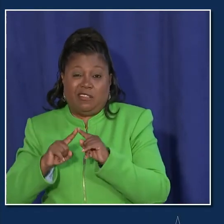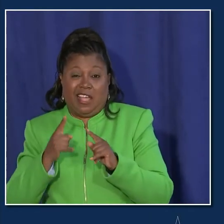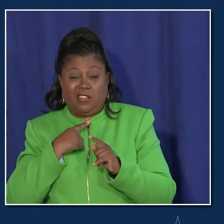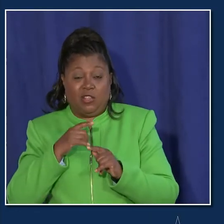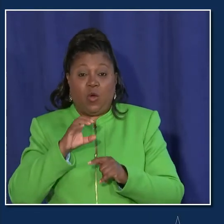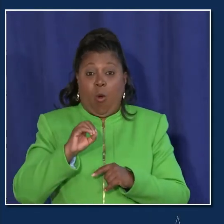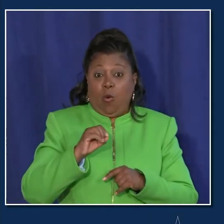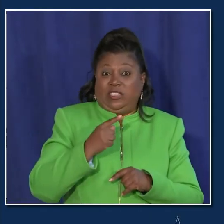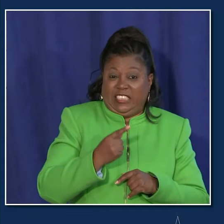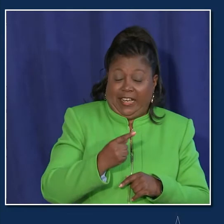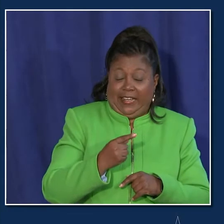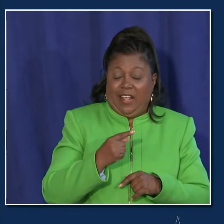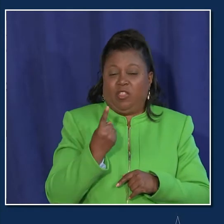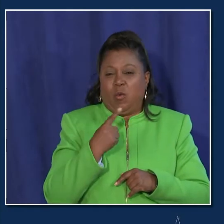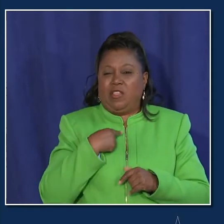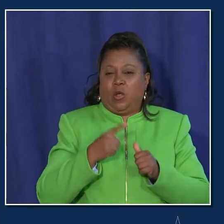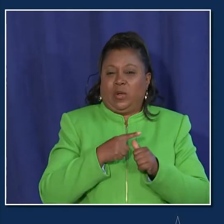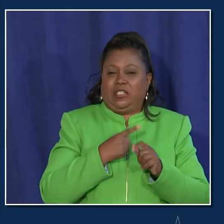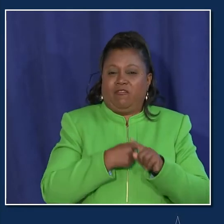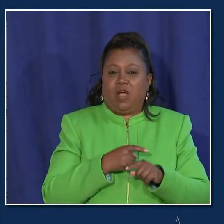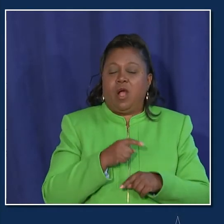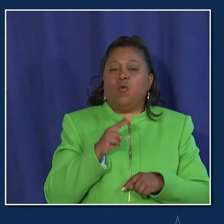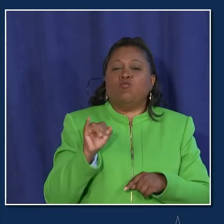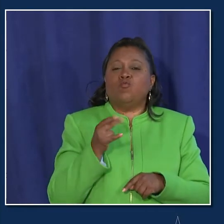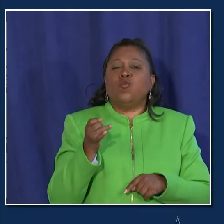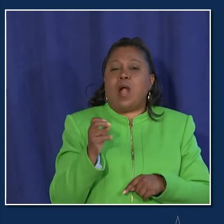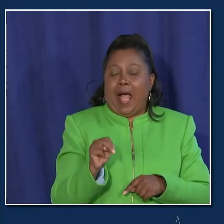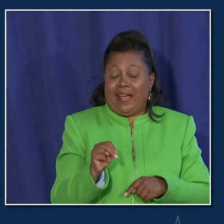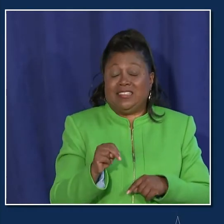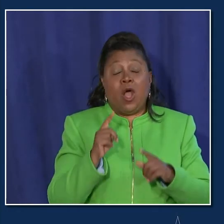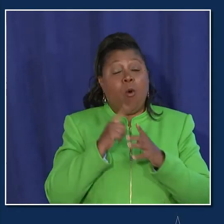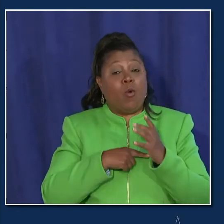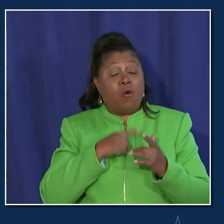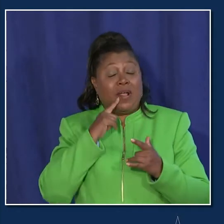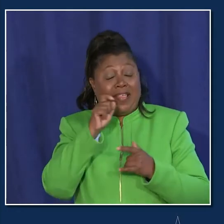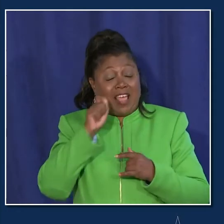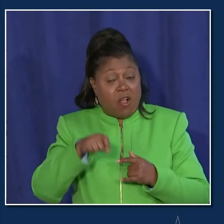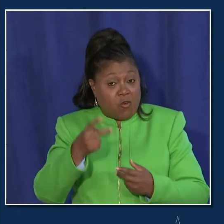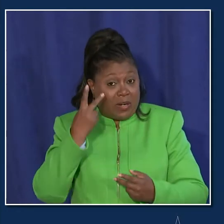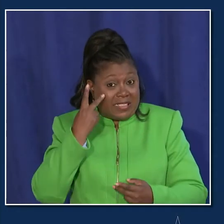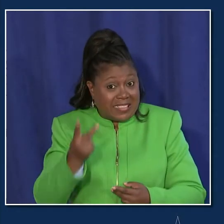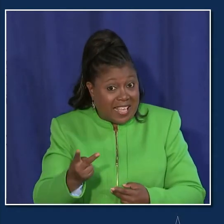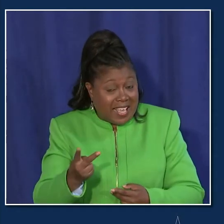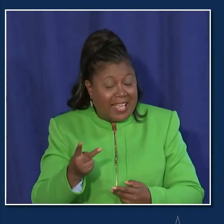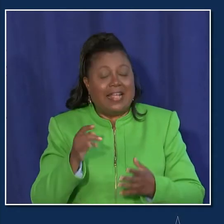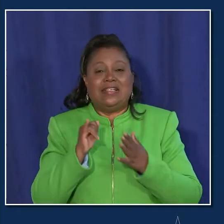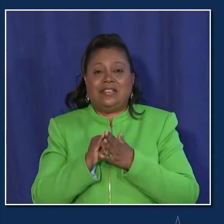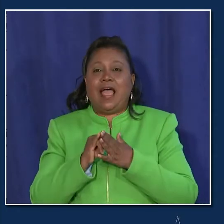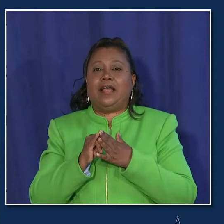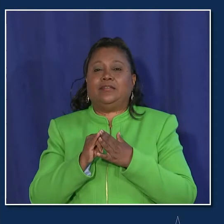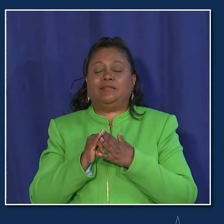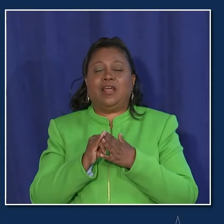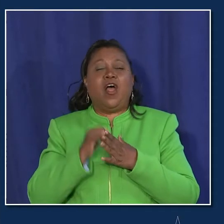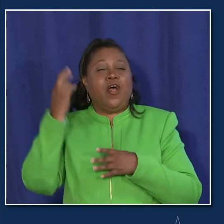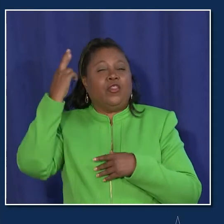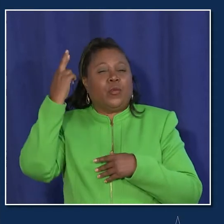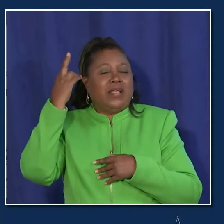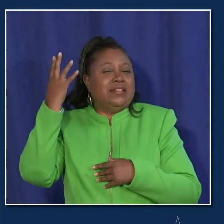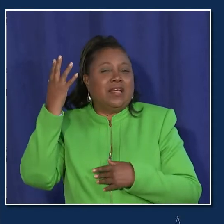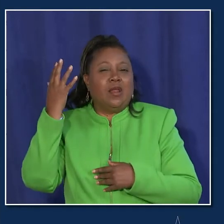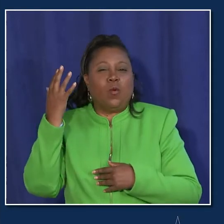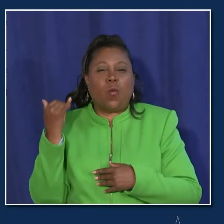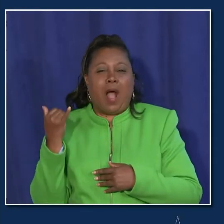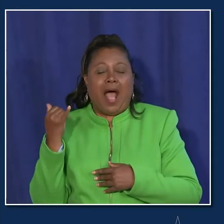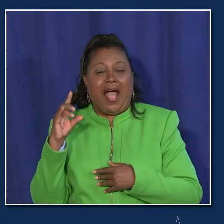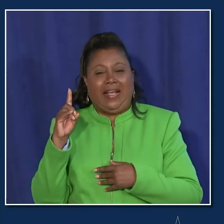the OG, the one originally from Wuhan. And what we therefore see is that the reason